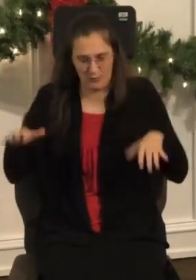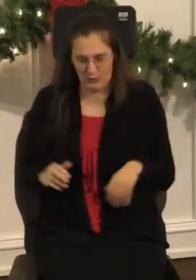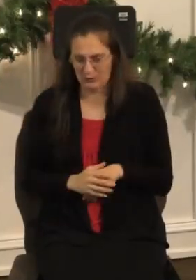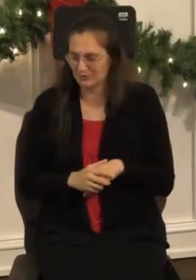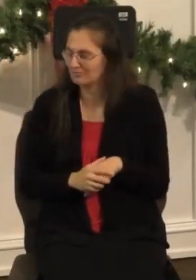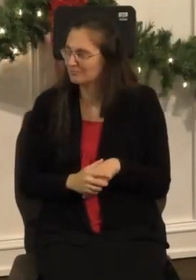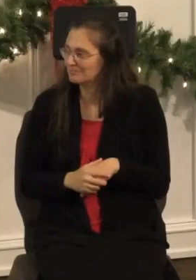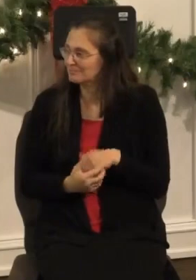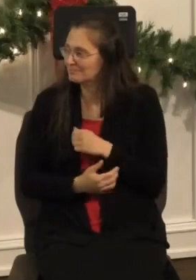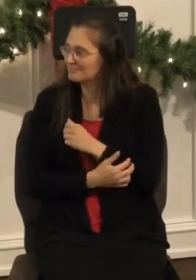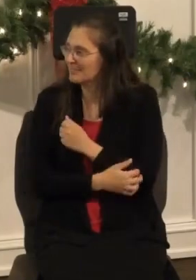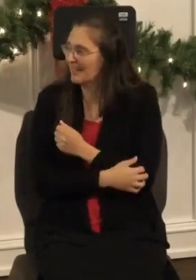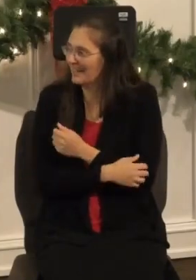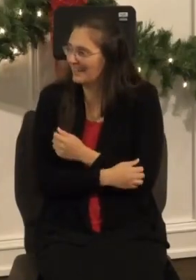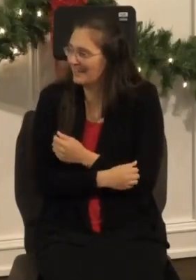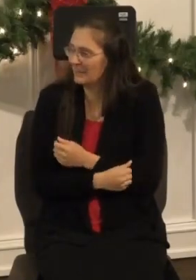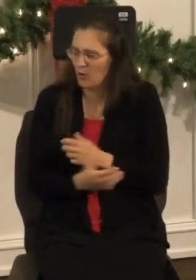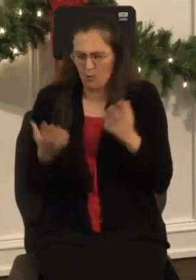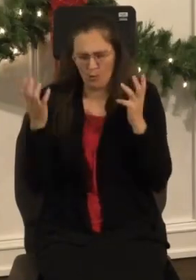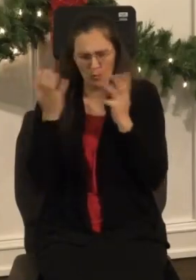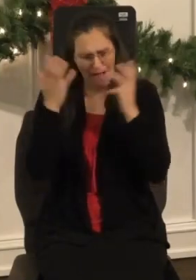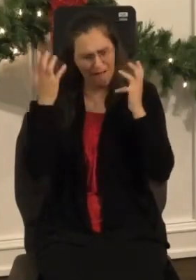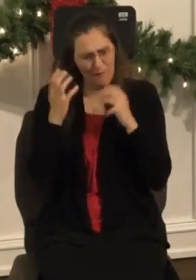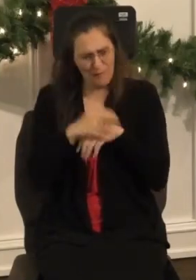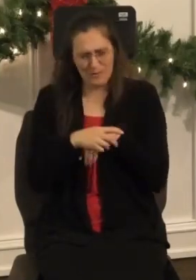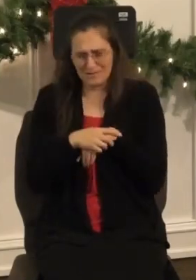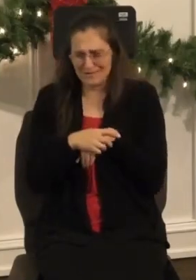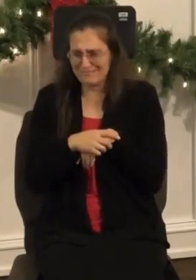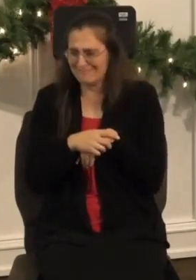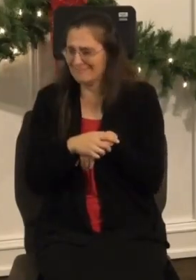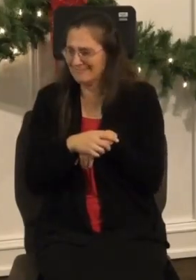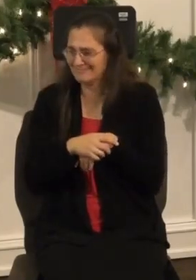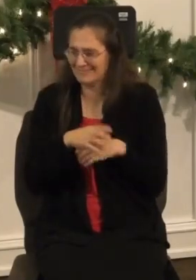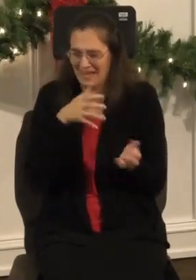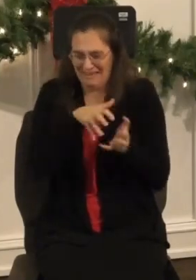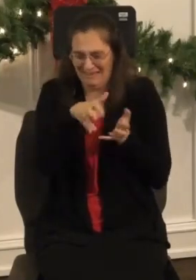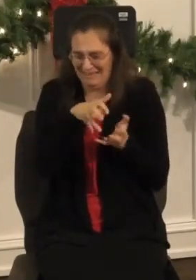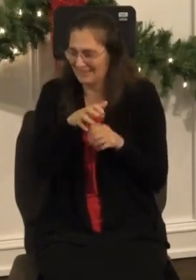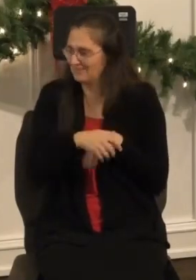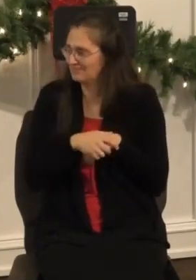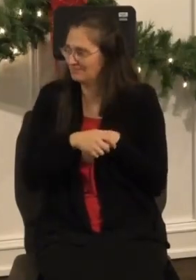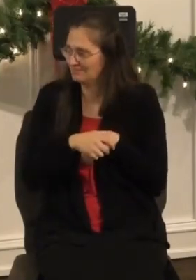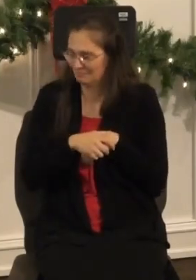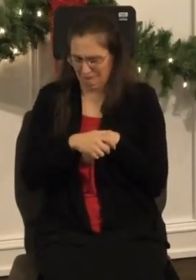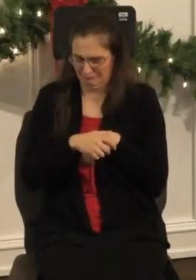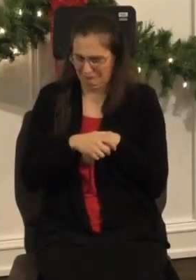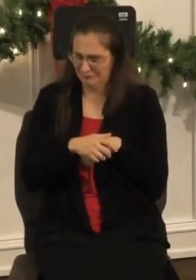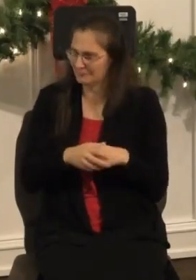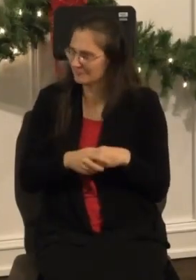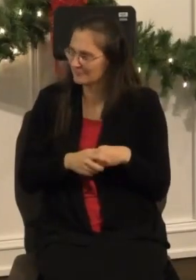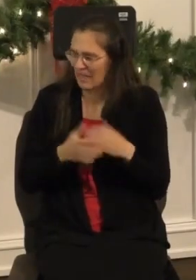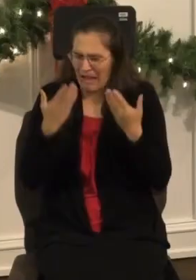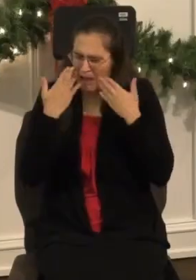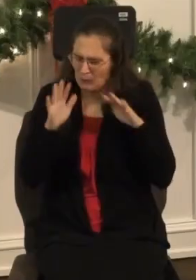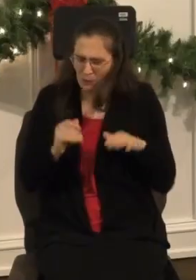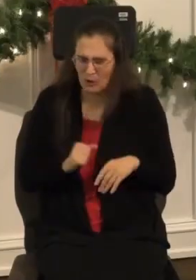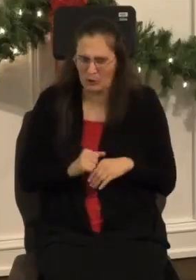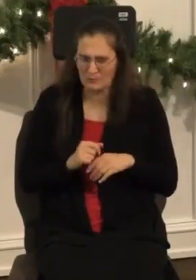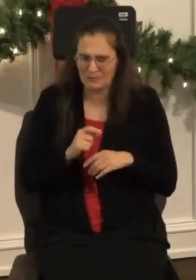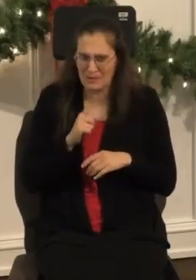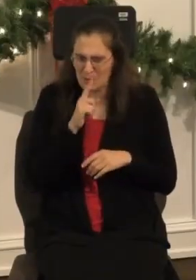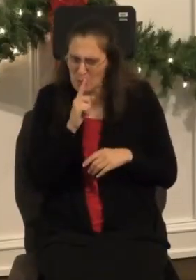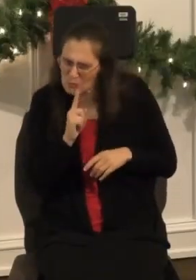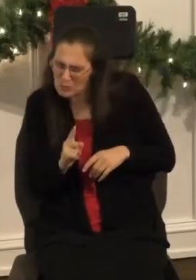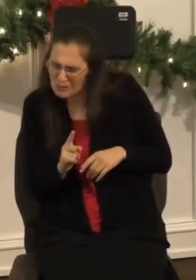Man. Wow, that's getting a lot. Now, I don't know. Do any of you kids know, does